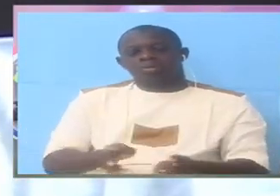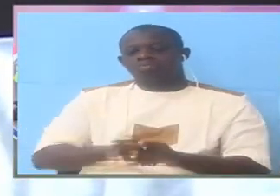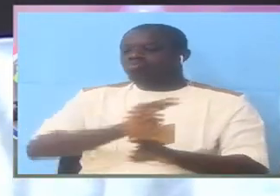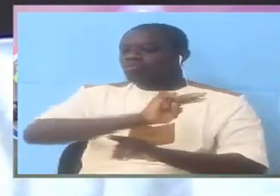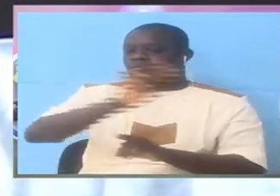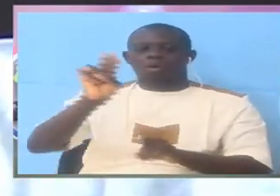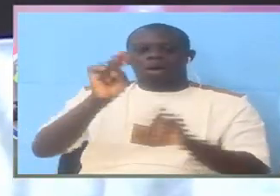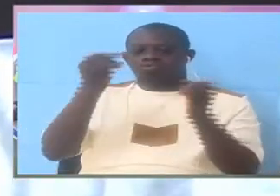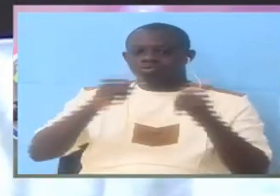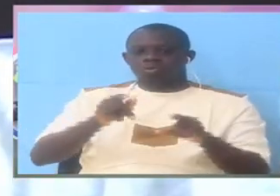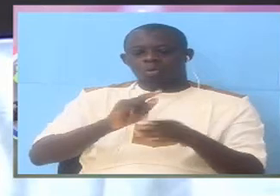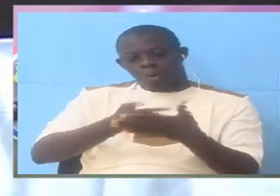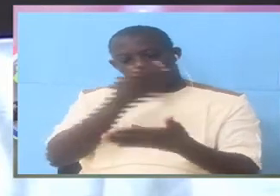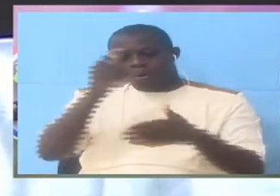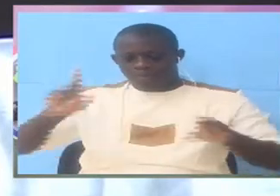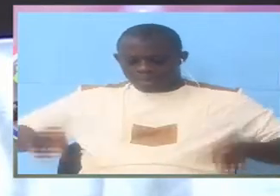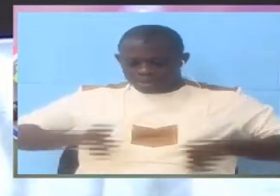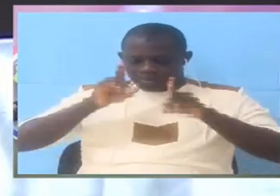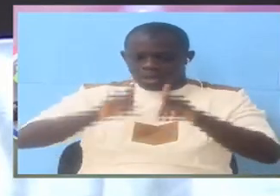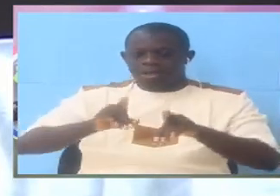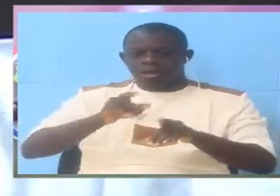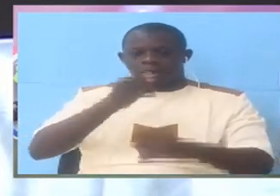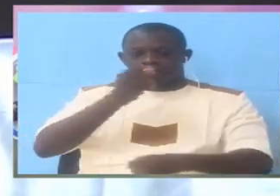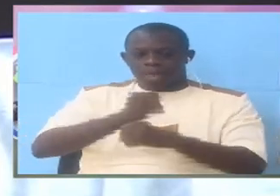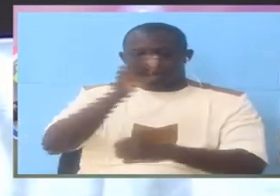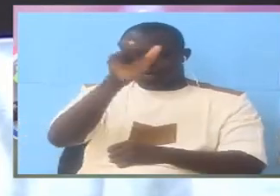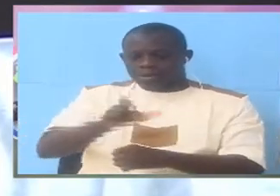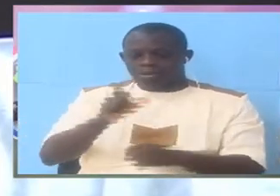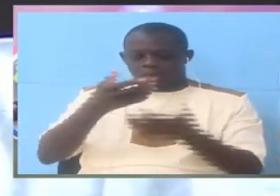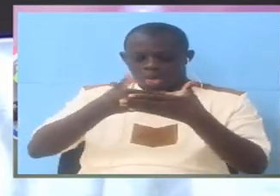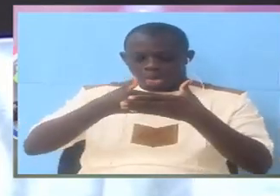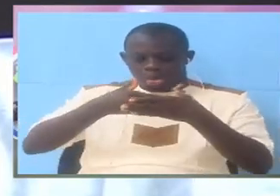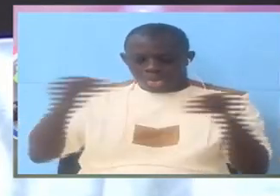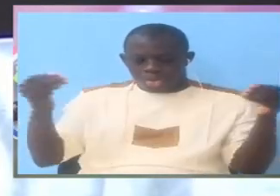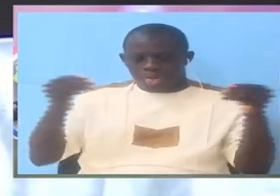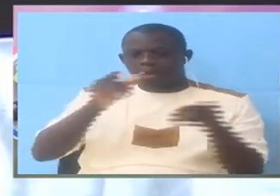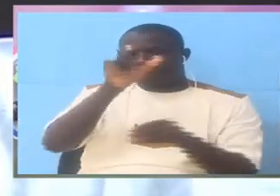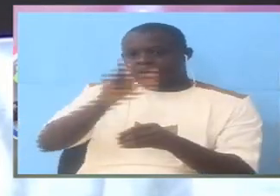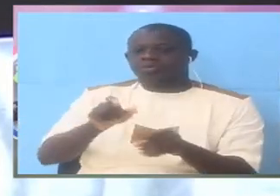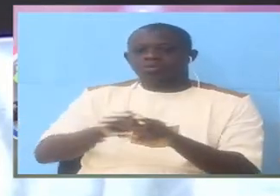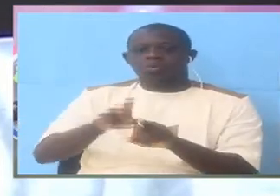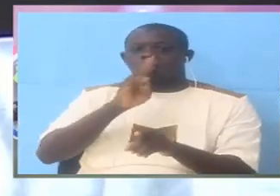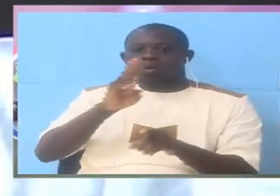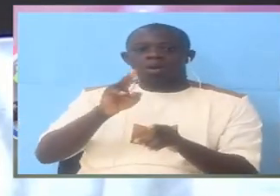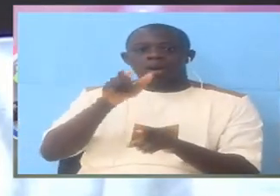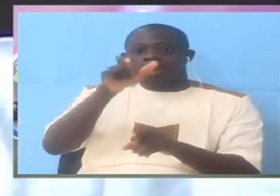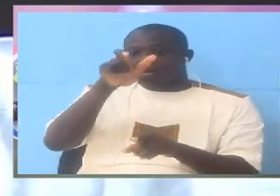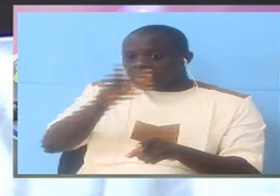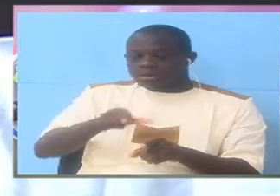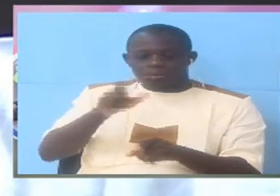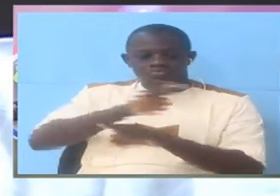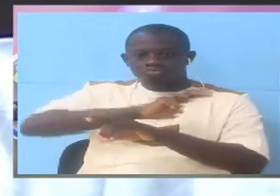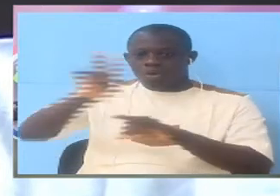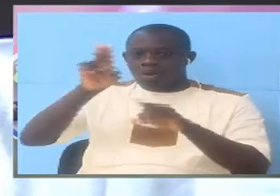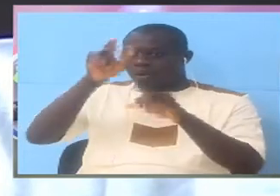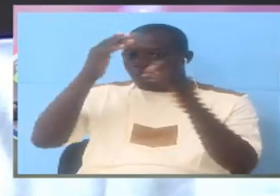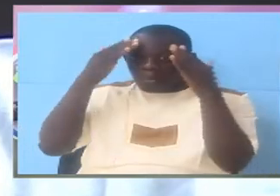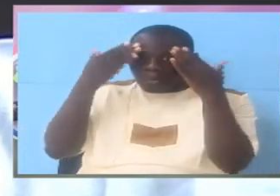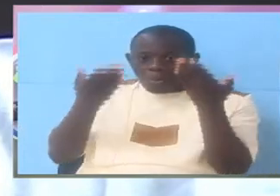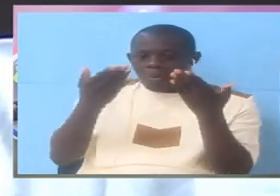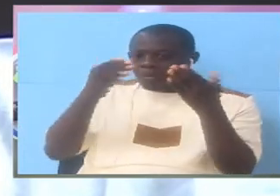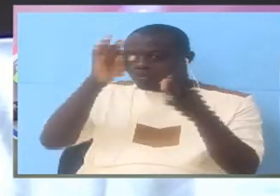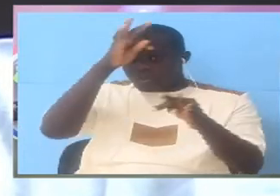No. Or participated in the disappearance of somebody whose whereabouts is not known? No.